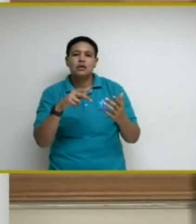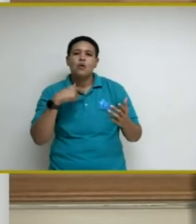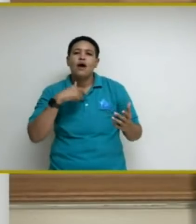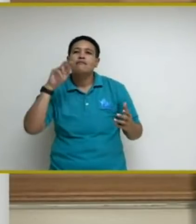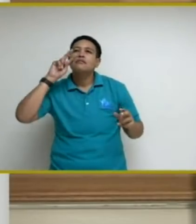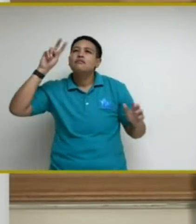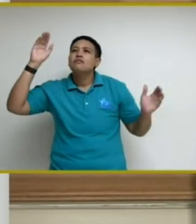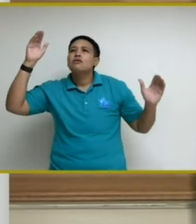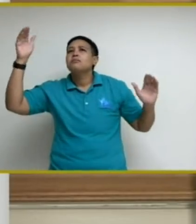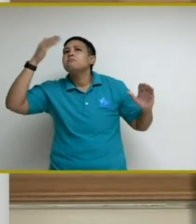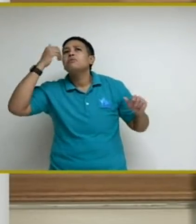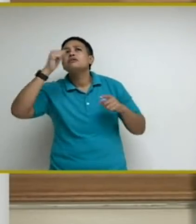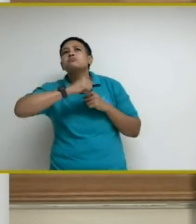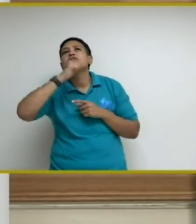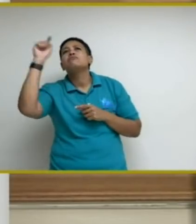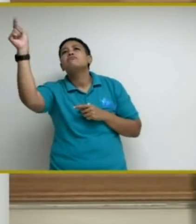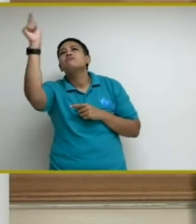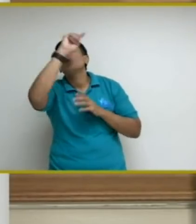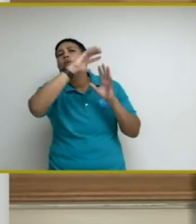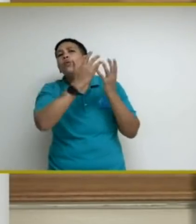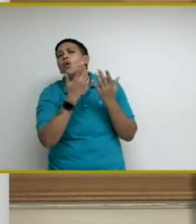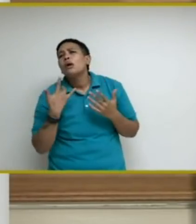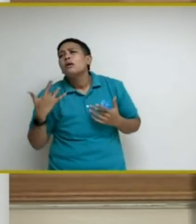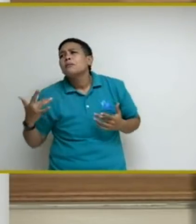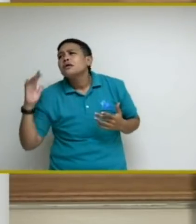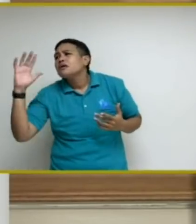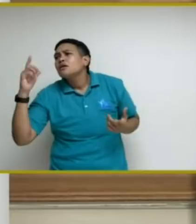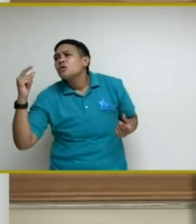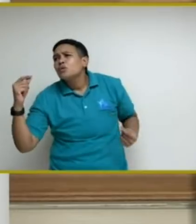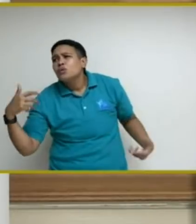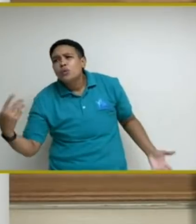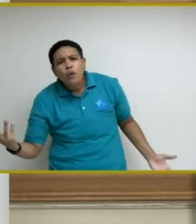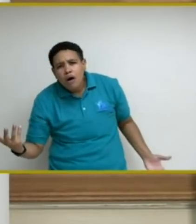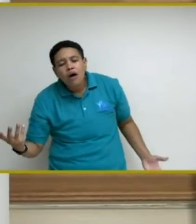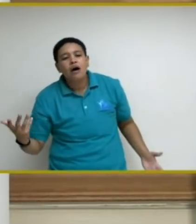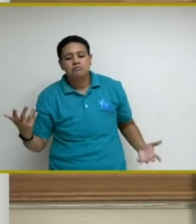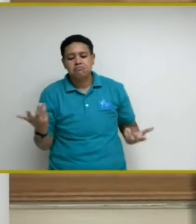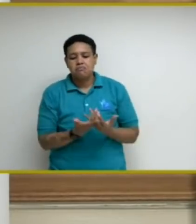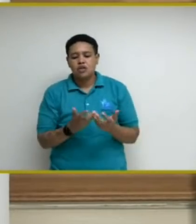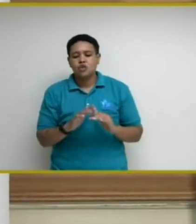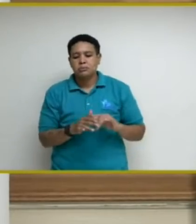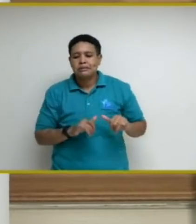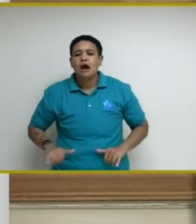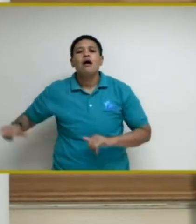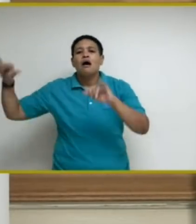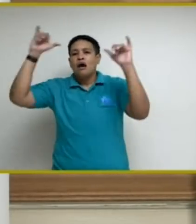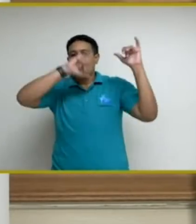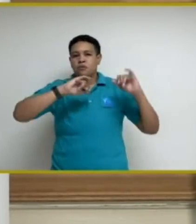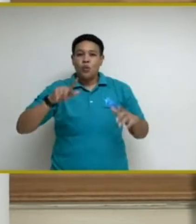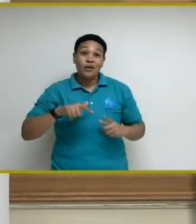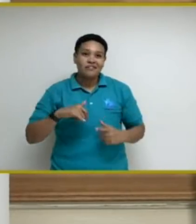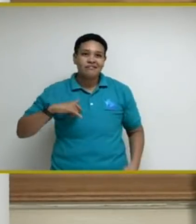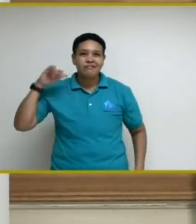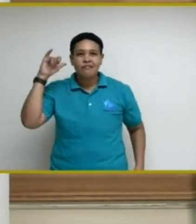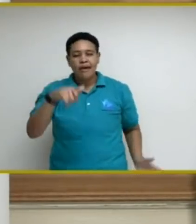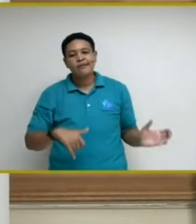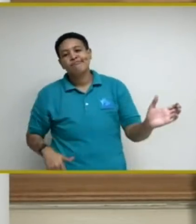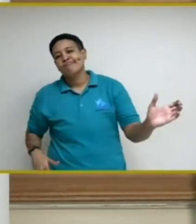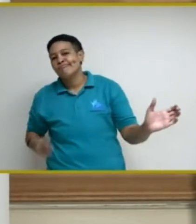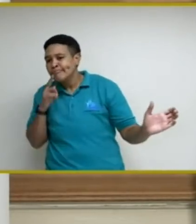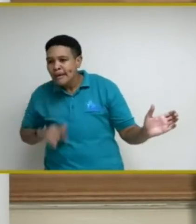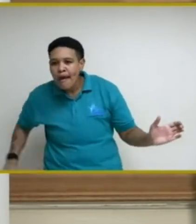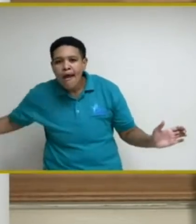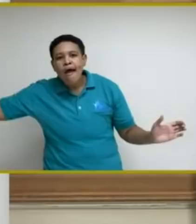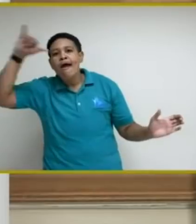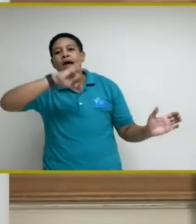best practices, the international standards, and in particular against the jurisdictions that we are most likely to